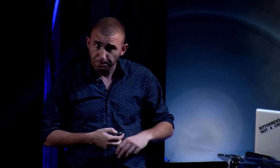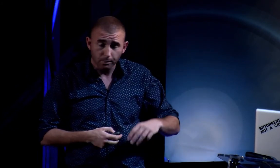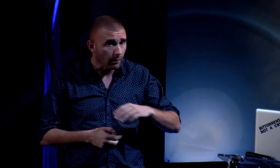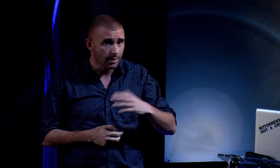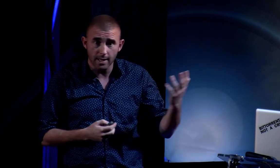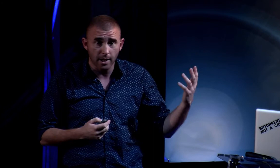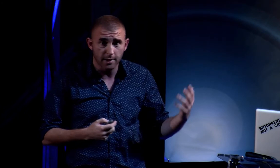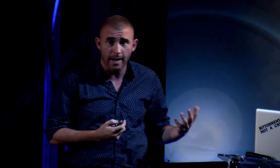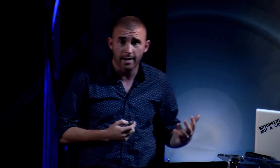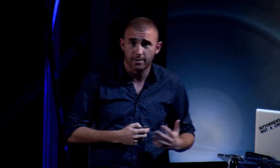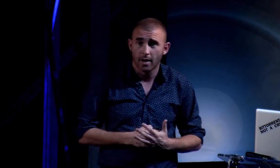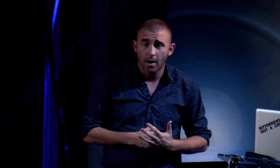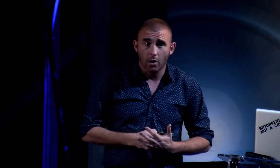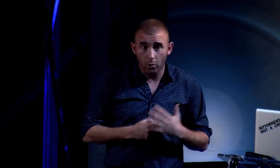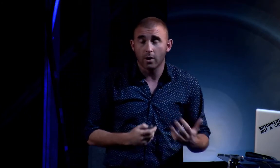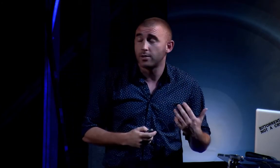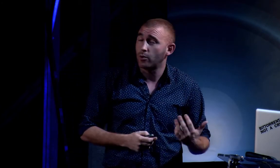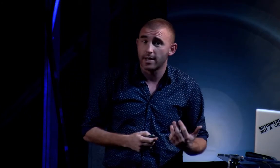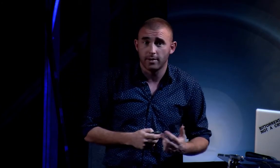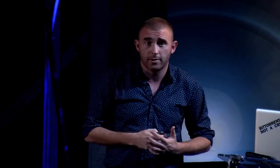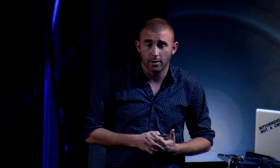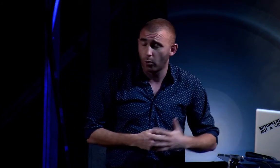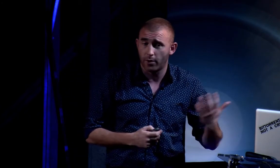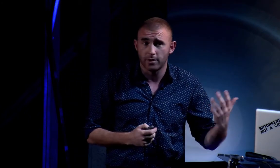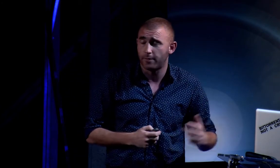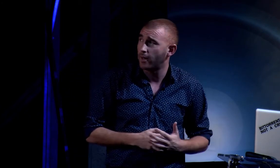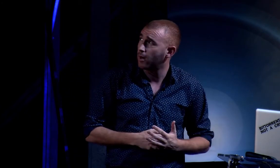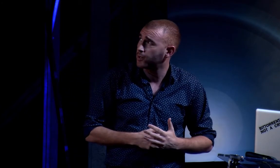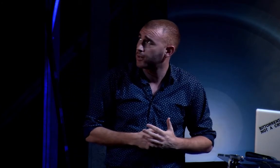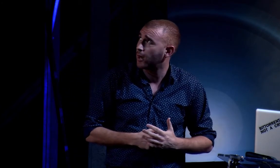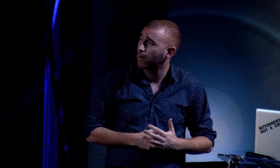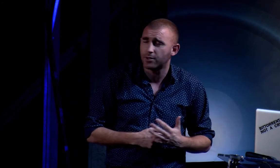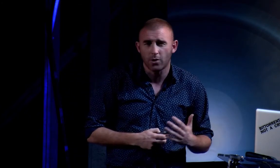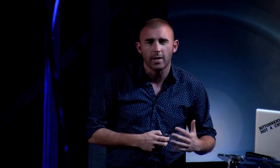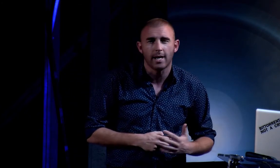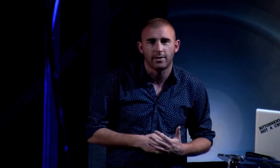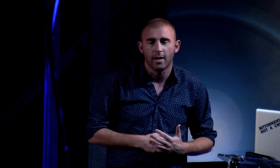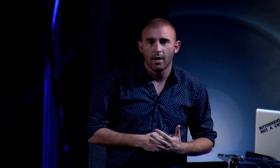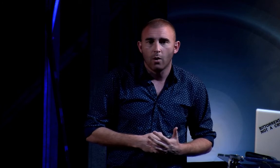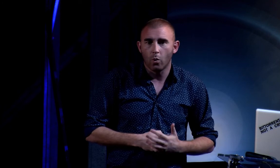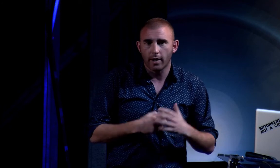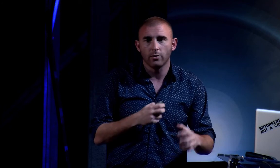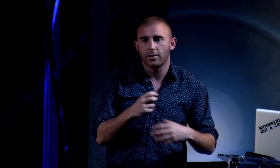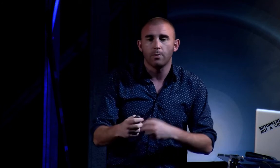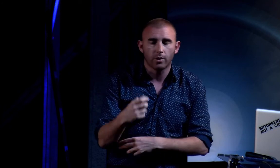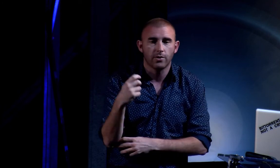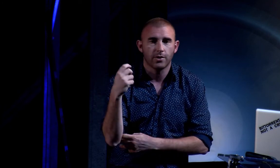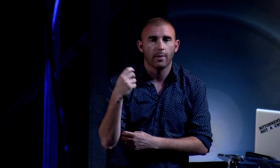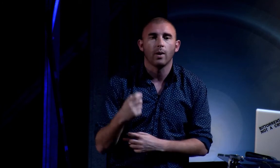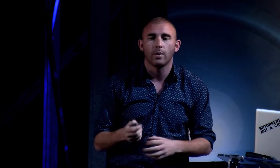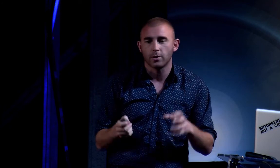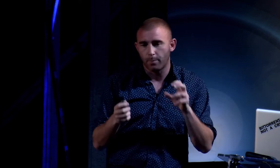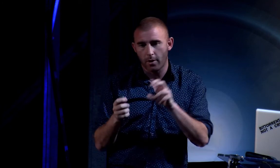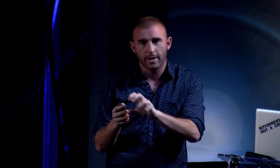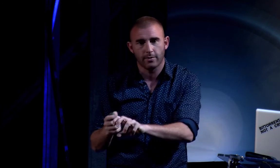musicians, DJs, bands, all kinds of creators, authors for the last 2 years, working on this new